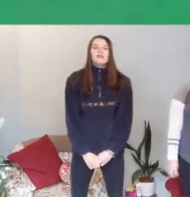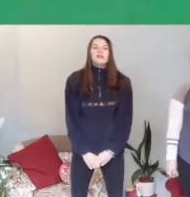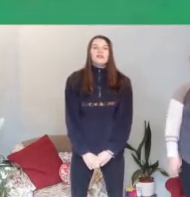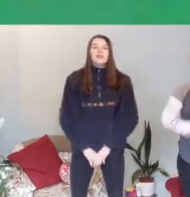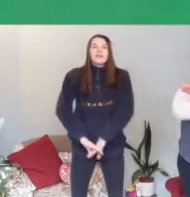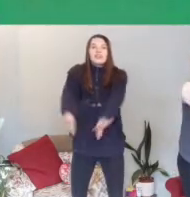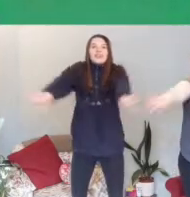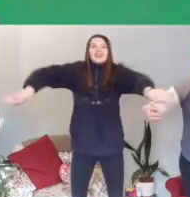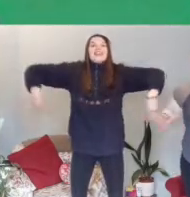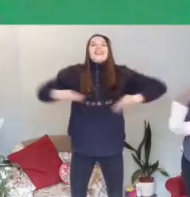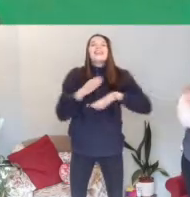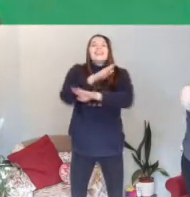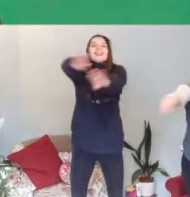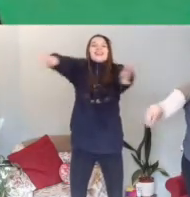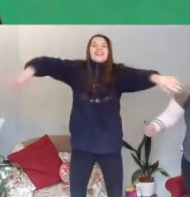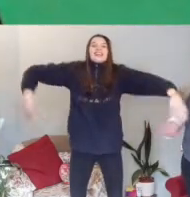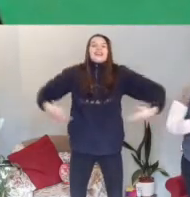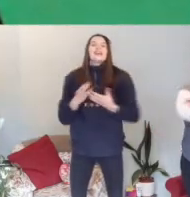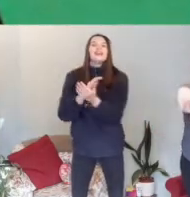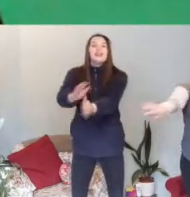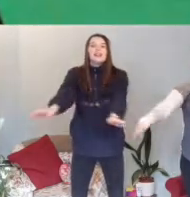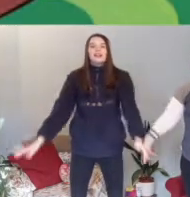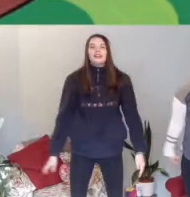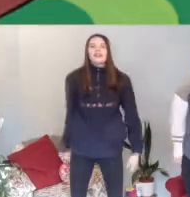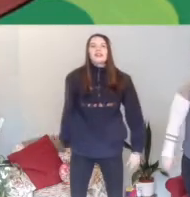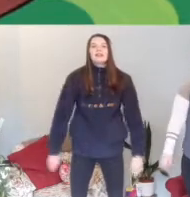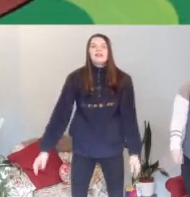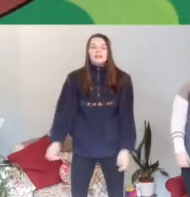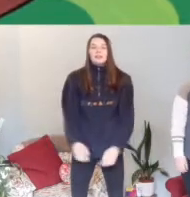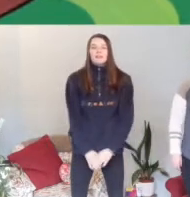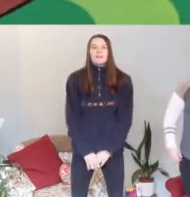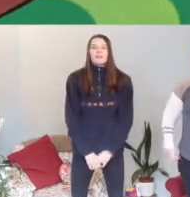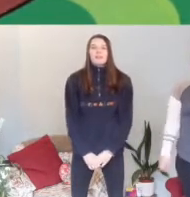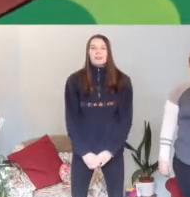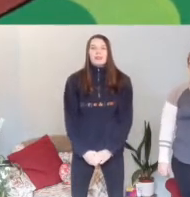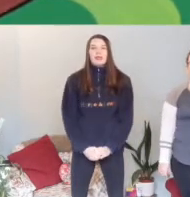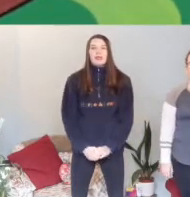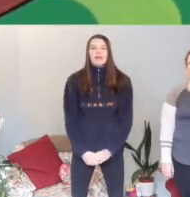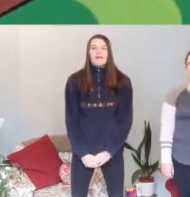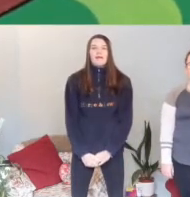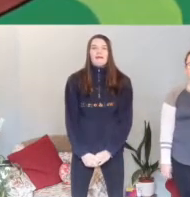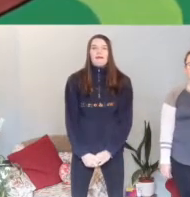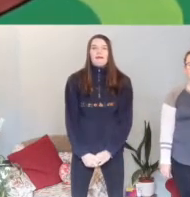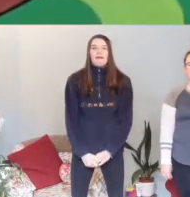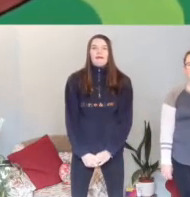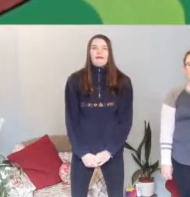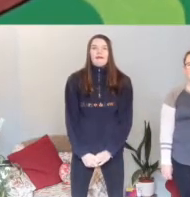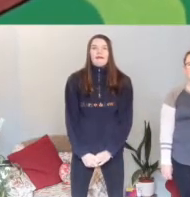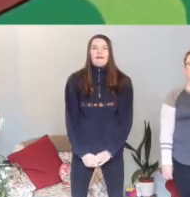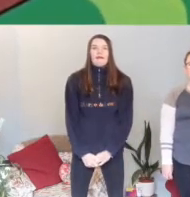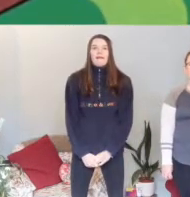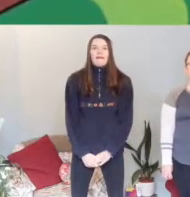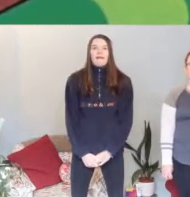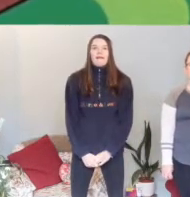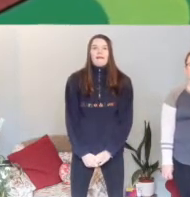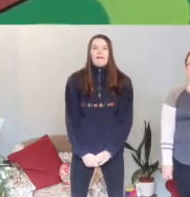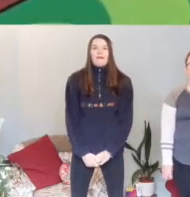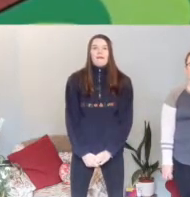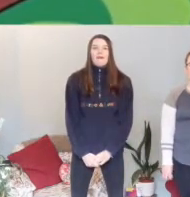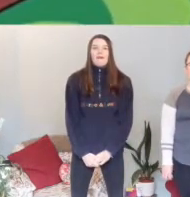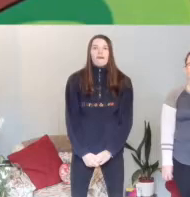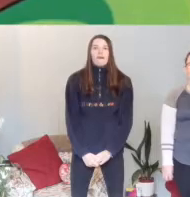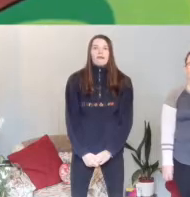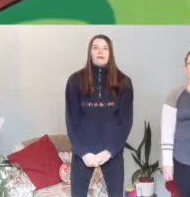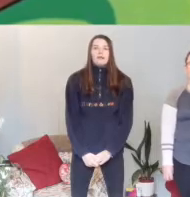pool, Tembo. I'm sorry." There was a big pause. And she said, "I don't deserve to be